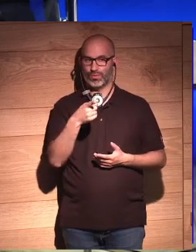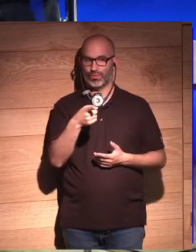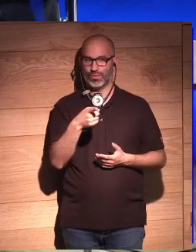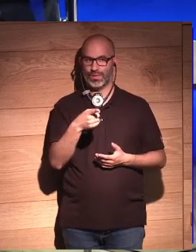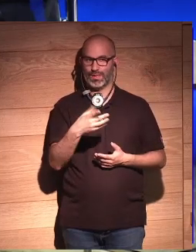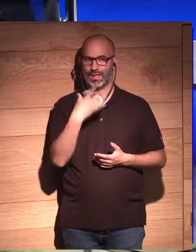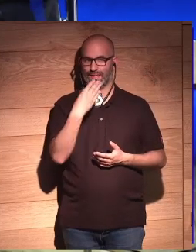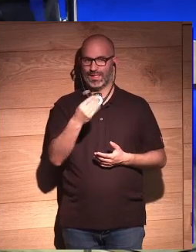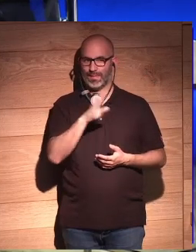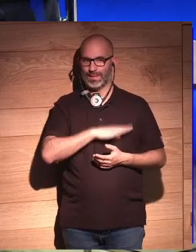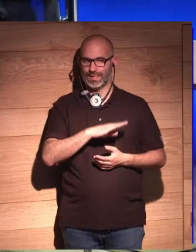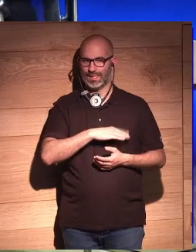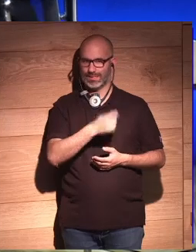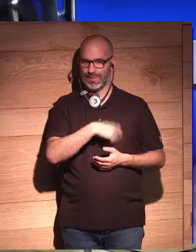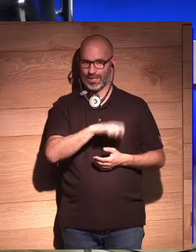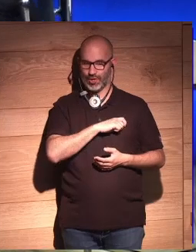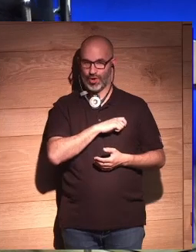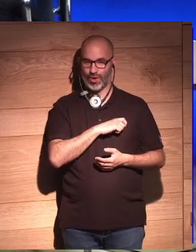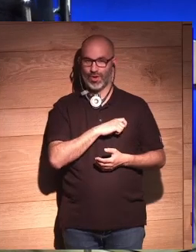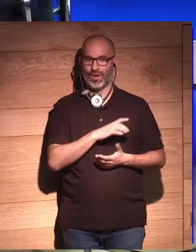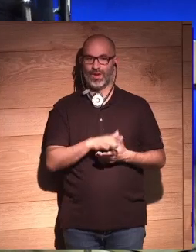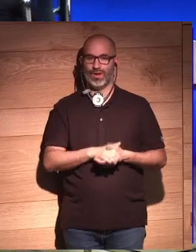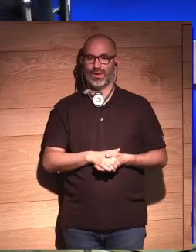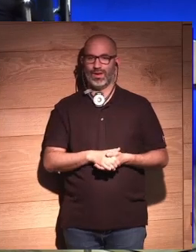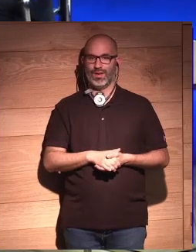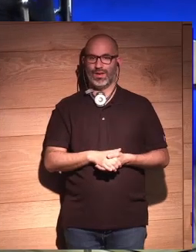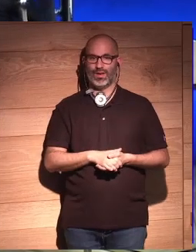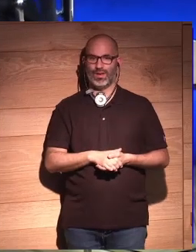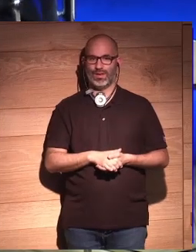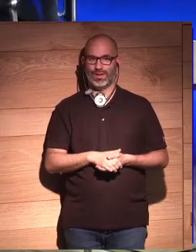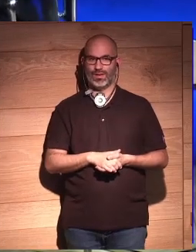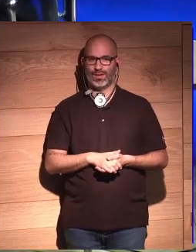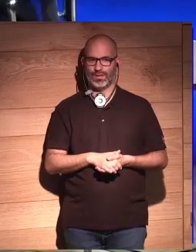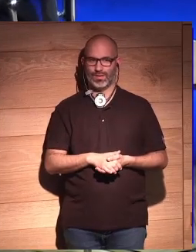as Shari understands Spanish rather well,